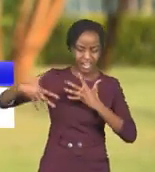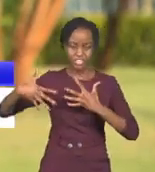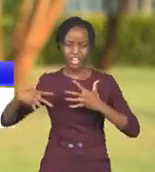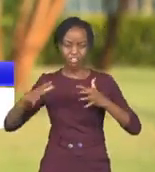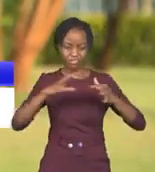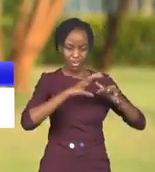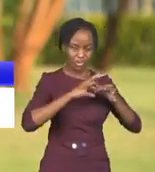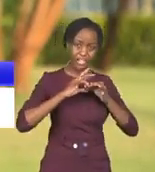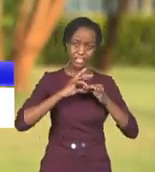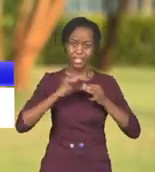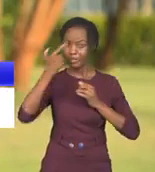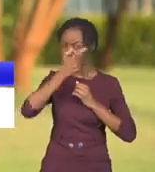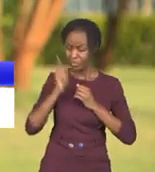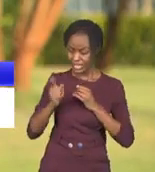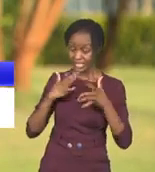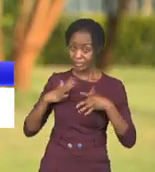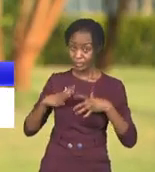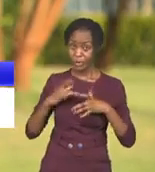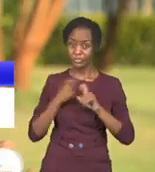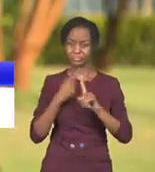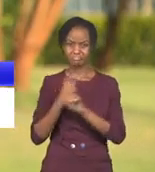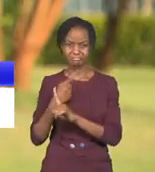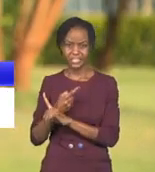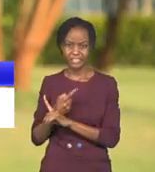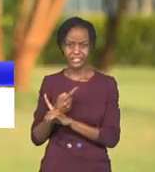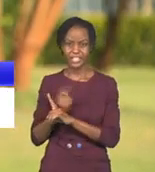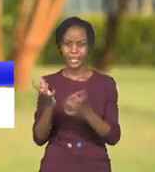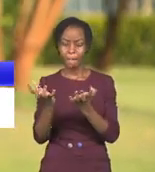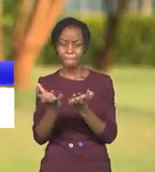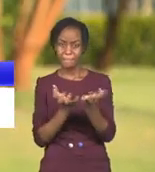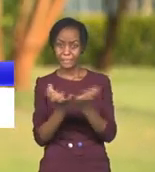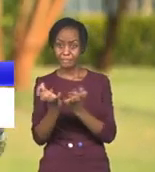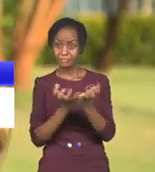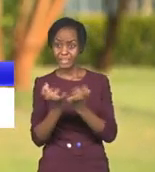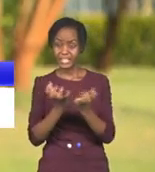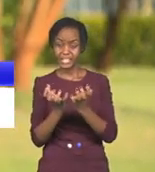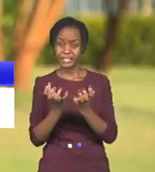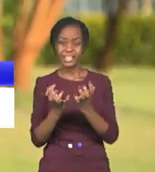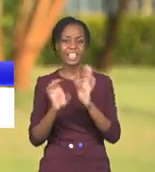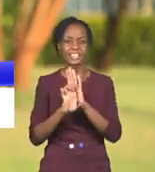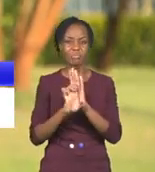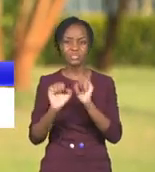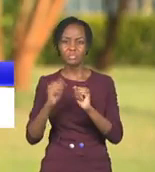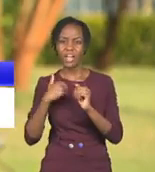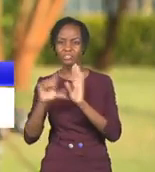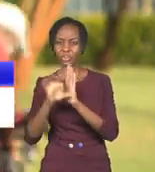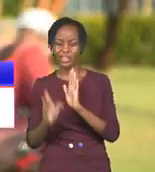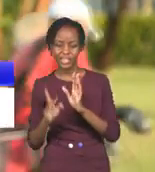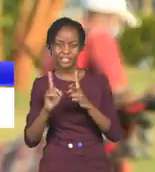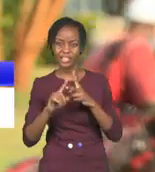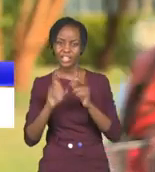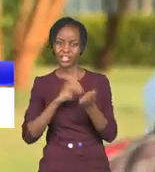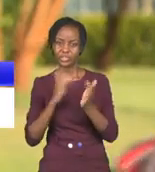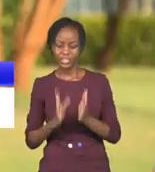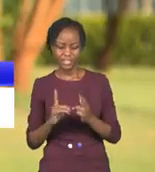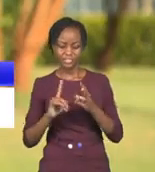actually usually people from different sectors of the economy. So you find lawyers, doctors, startups,